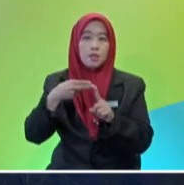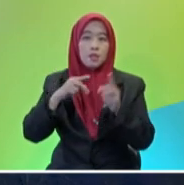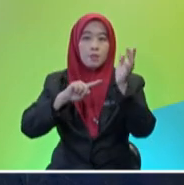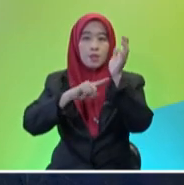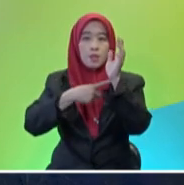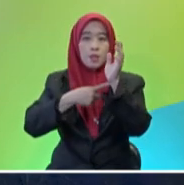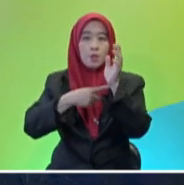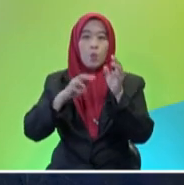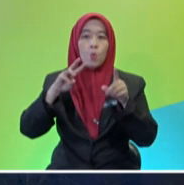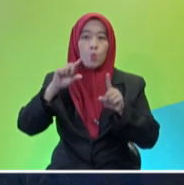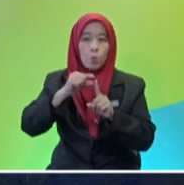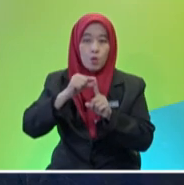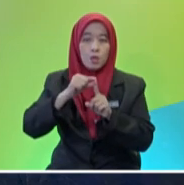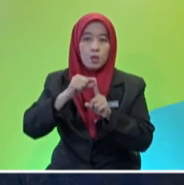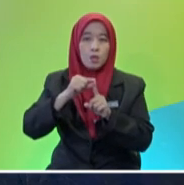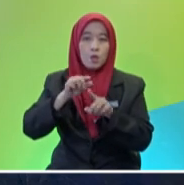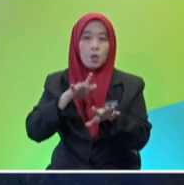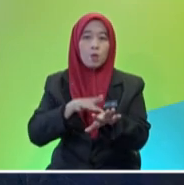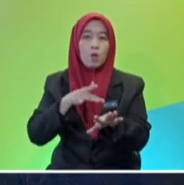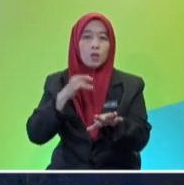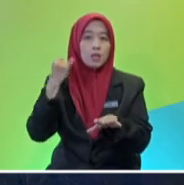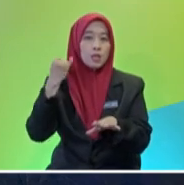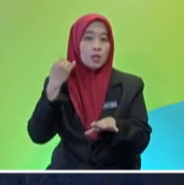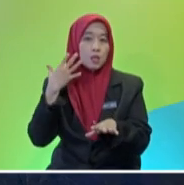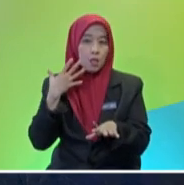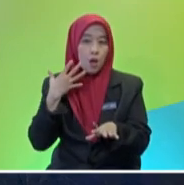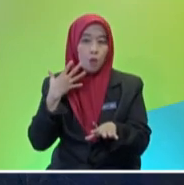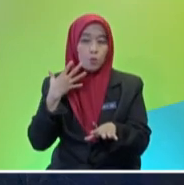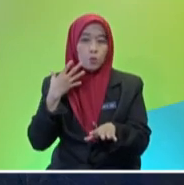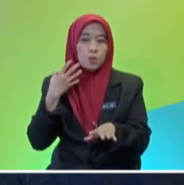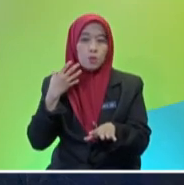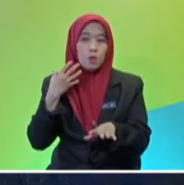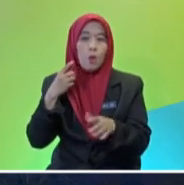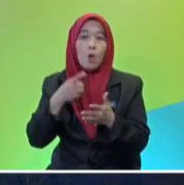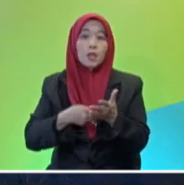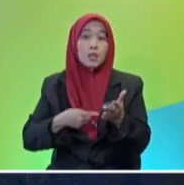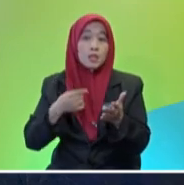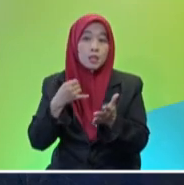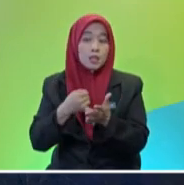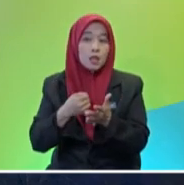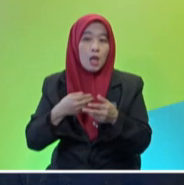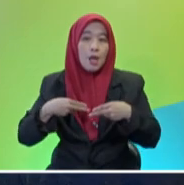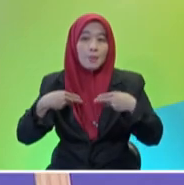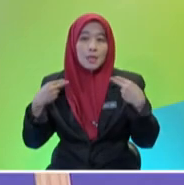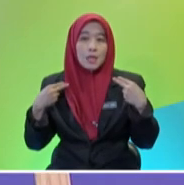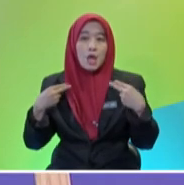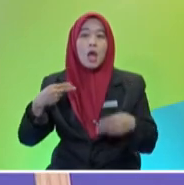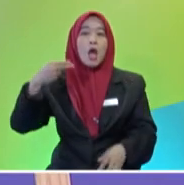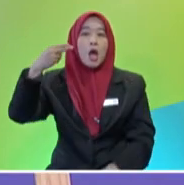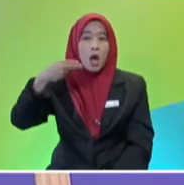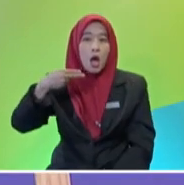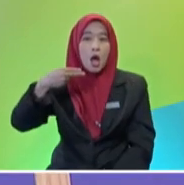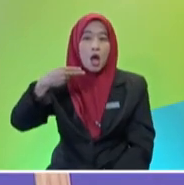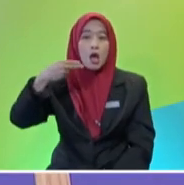a word. Okay, we call it initial sound. Okay, what is the initial sound for happy?